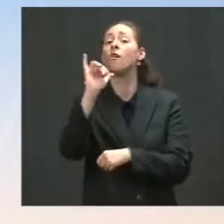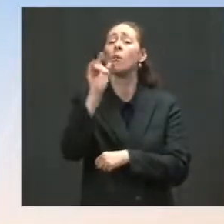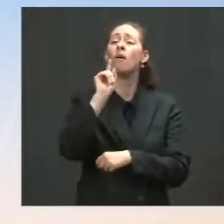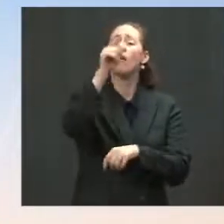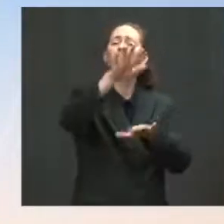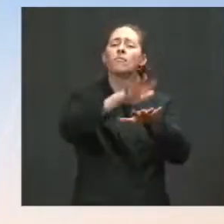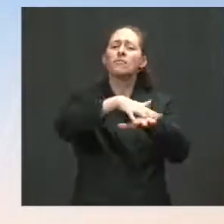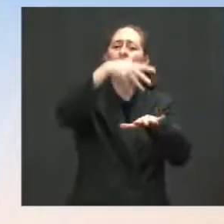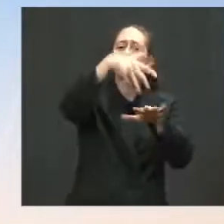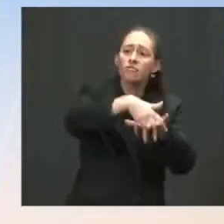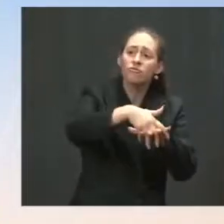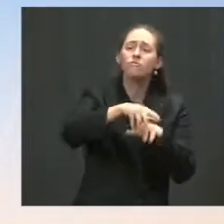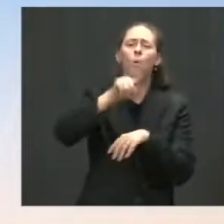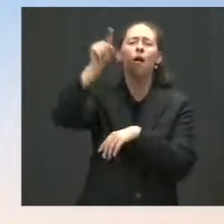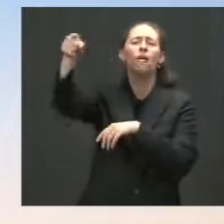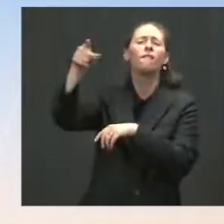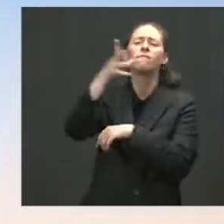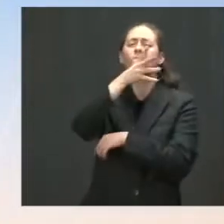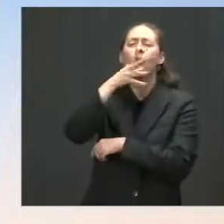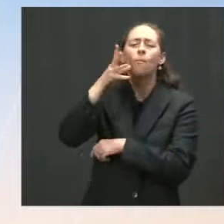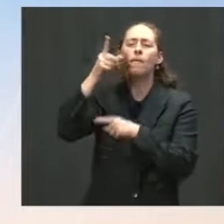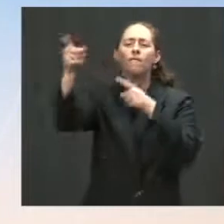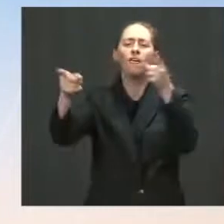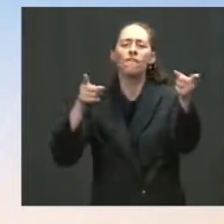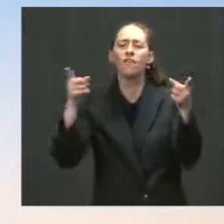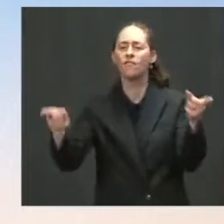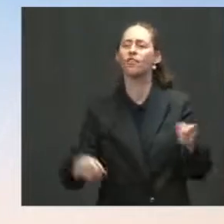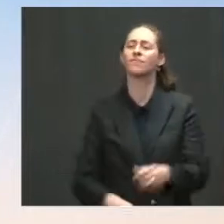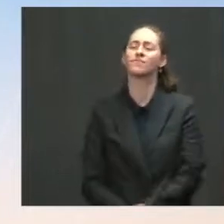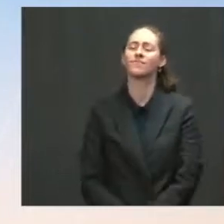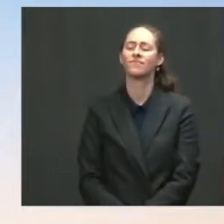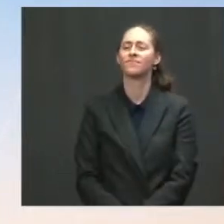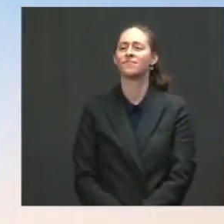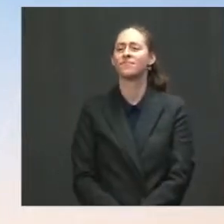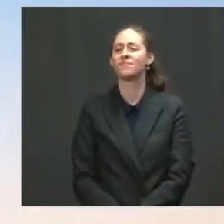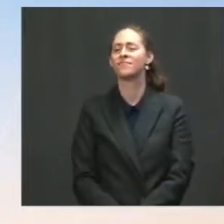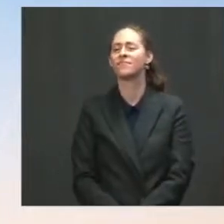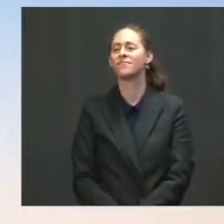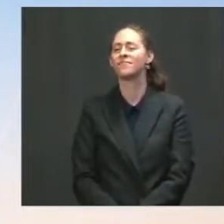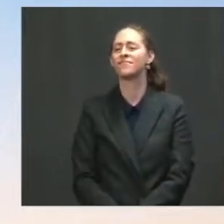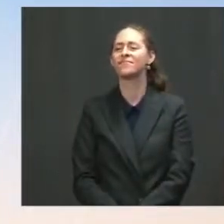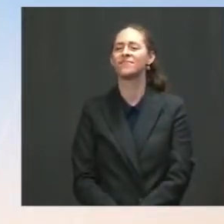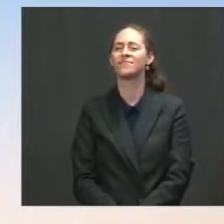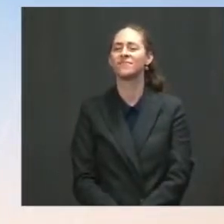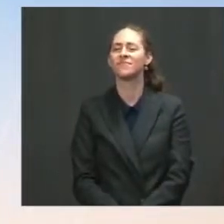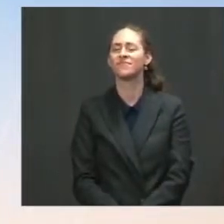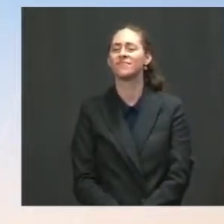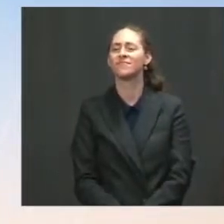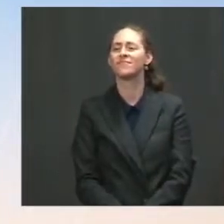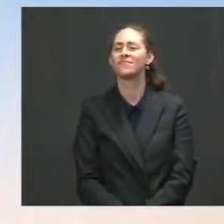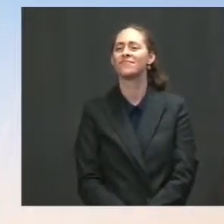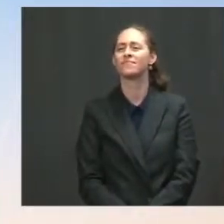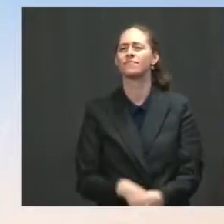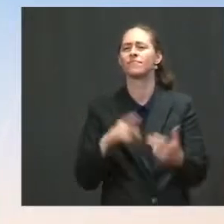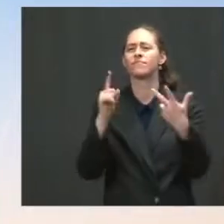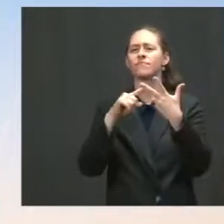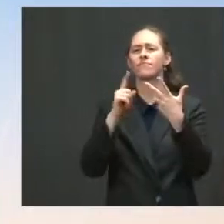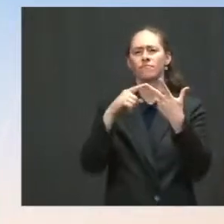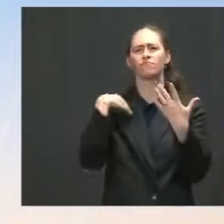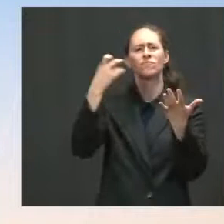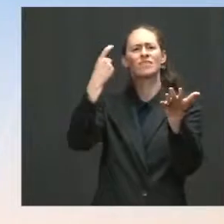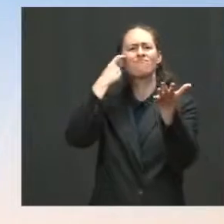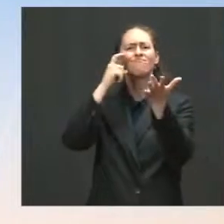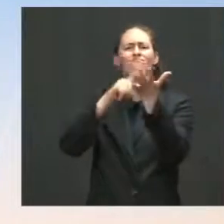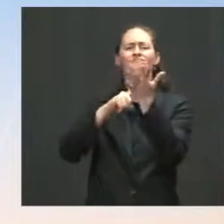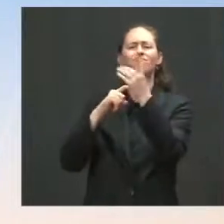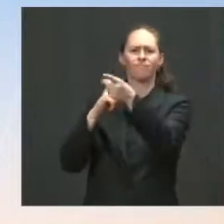the passing of Pentagon Force Protection Officer George Gonzalez, who was tragically killed yesterday in the line of duty. His life was one of